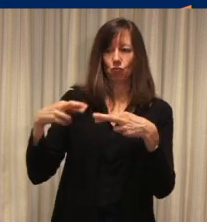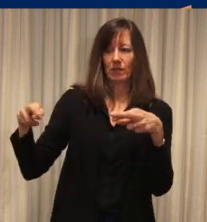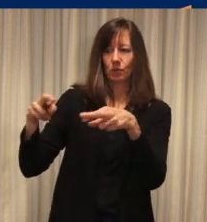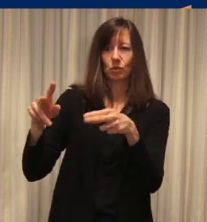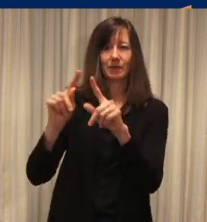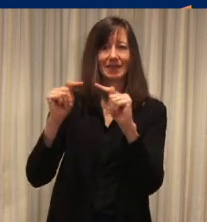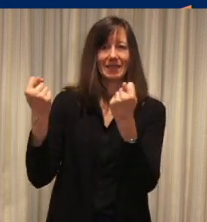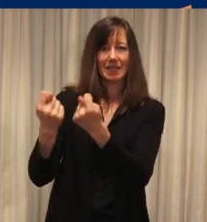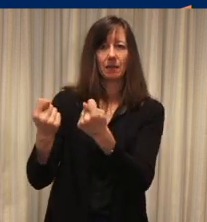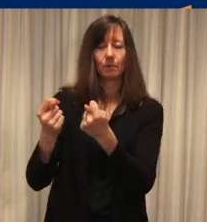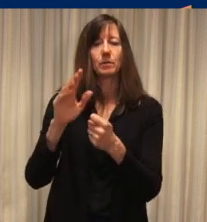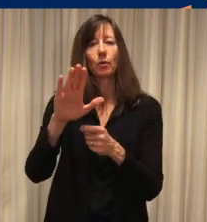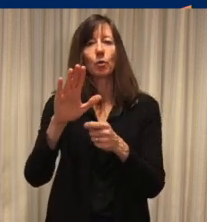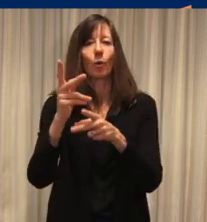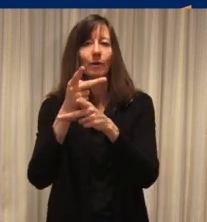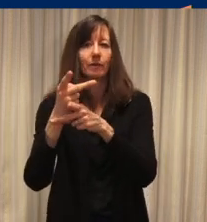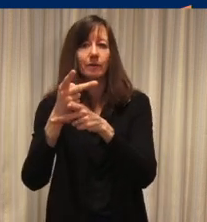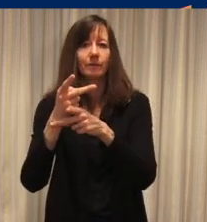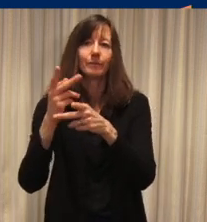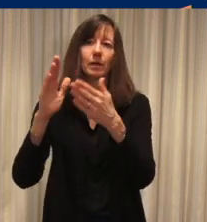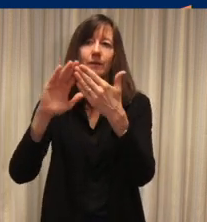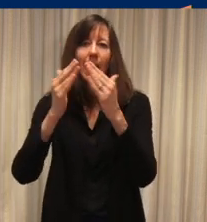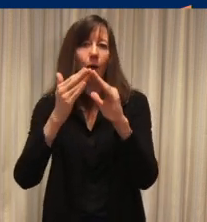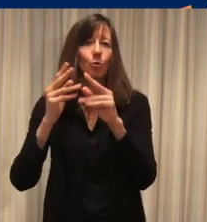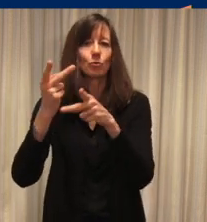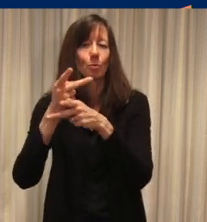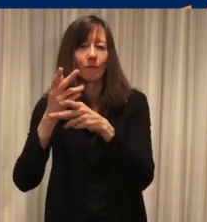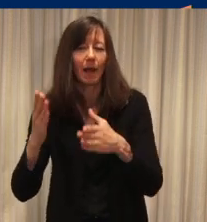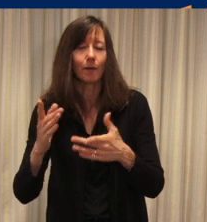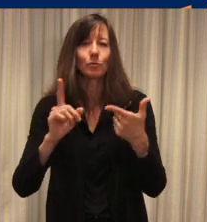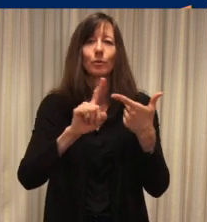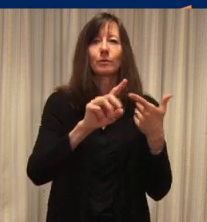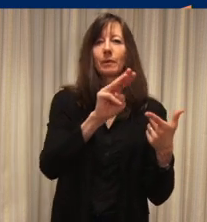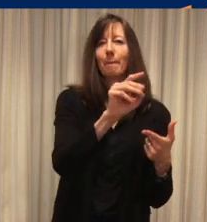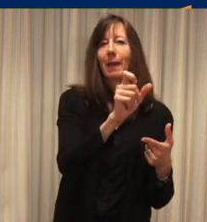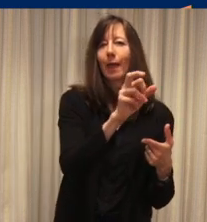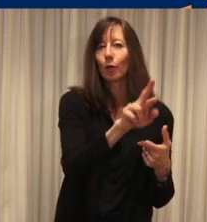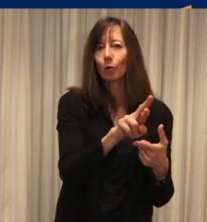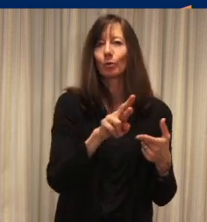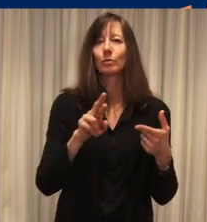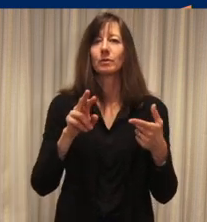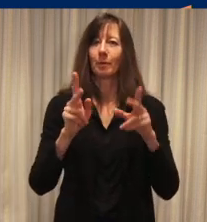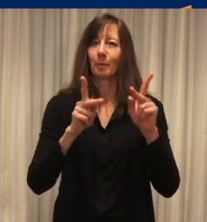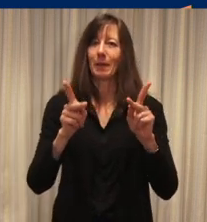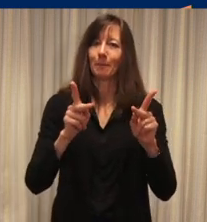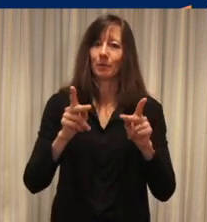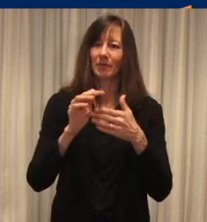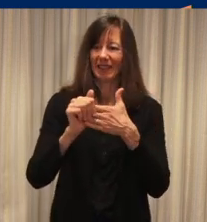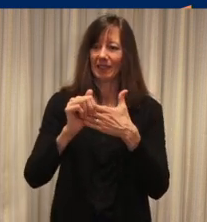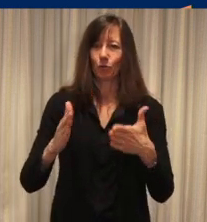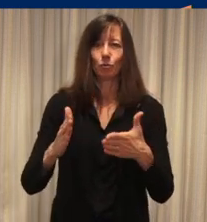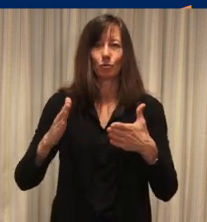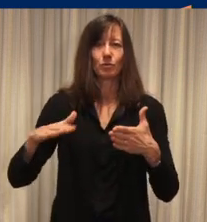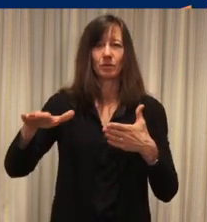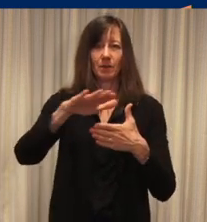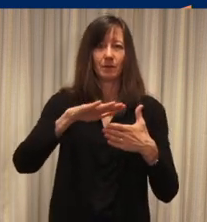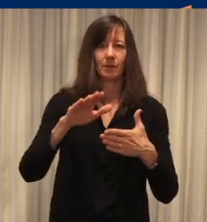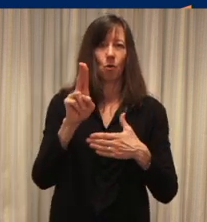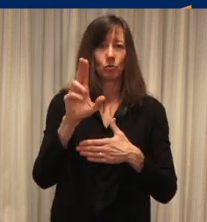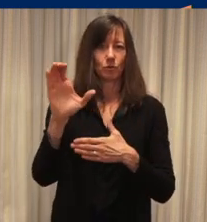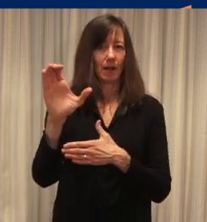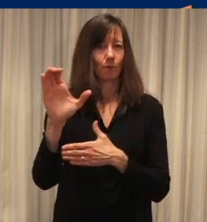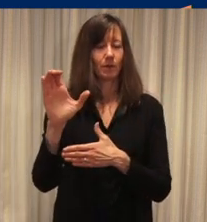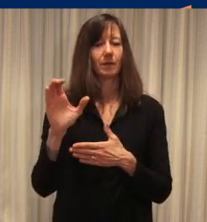town supervisors, your mayors, your local leaders on the ground making this happen. I know several of our